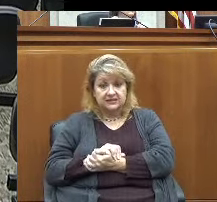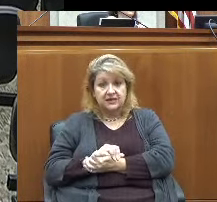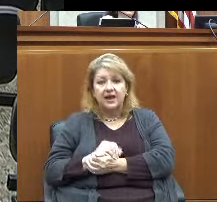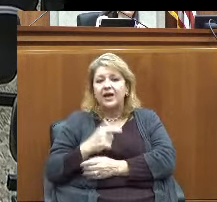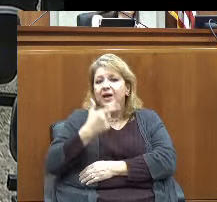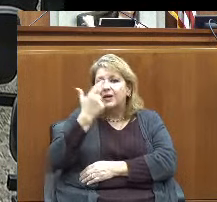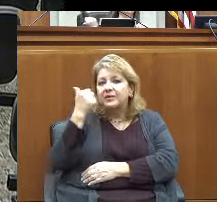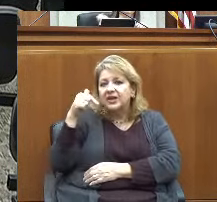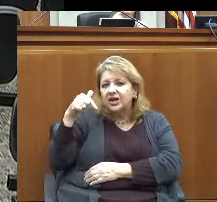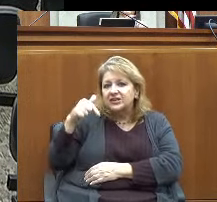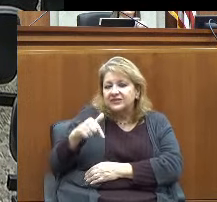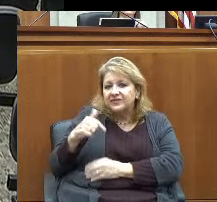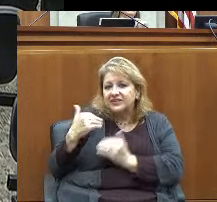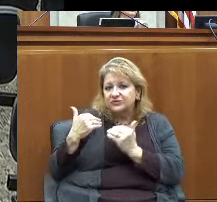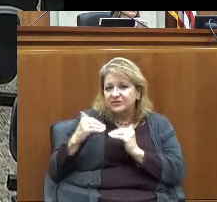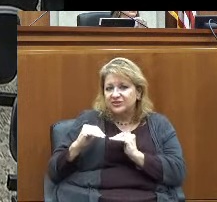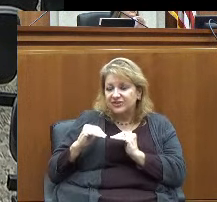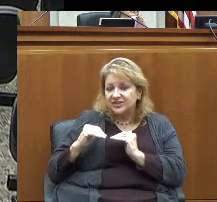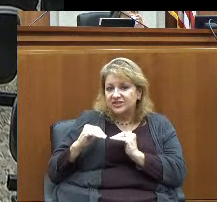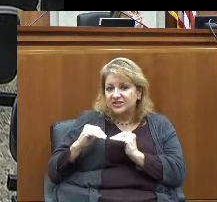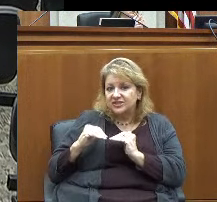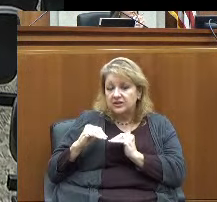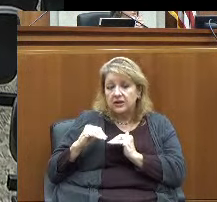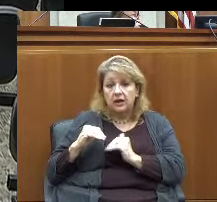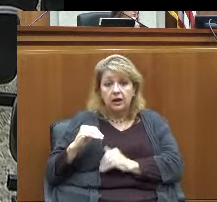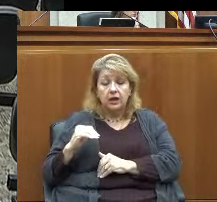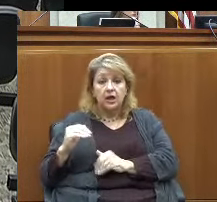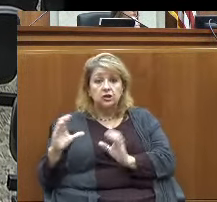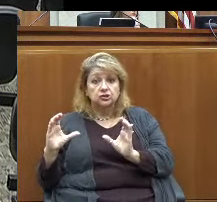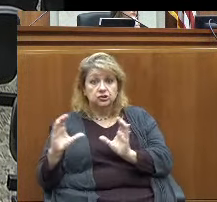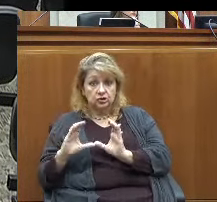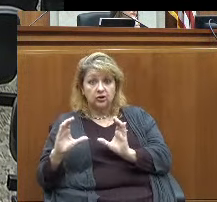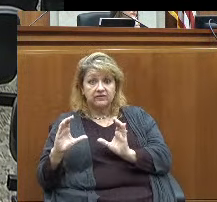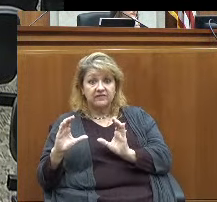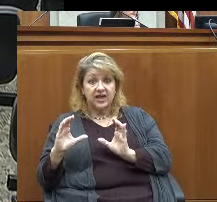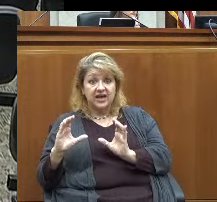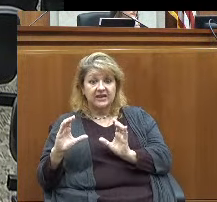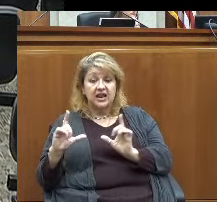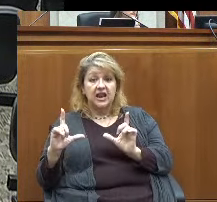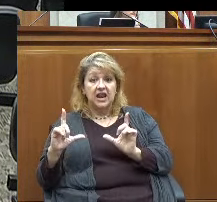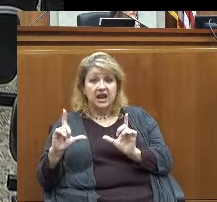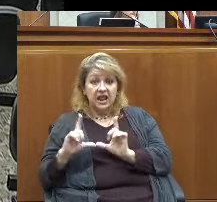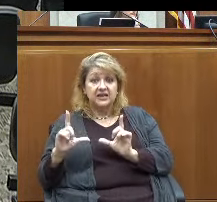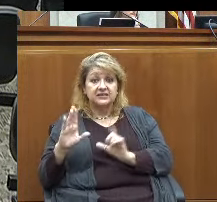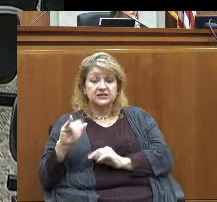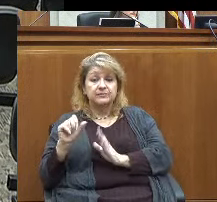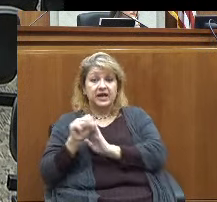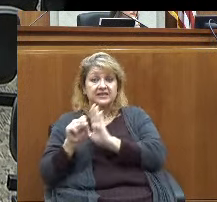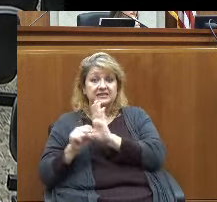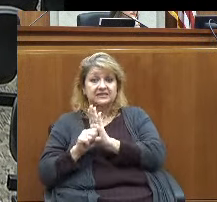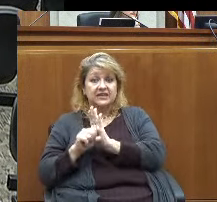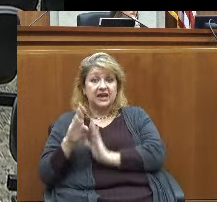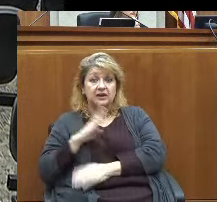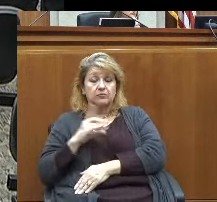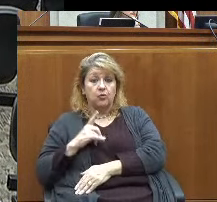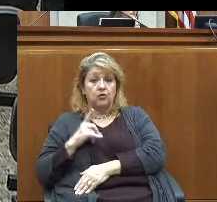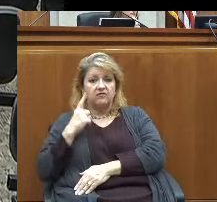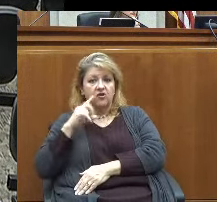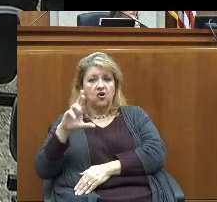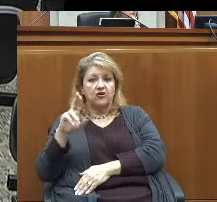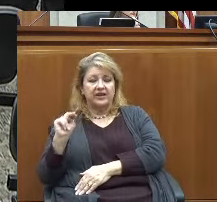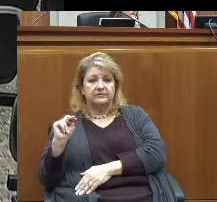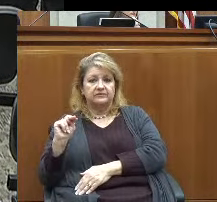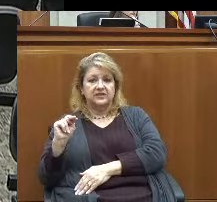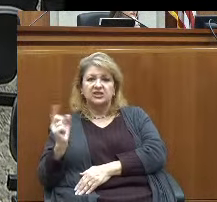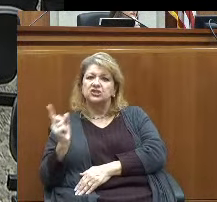But because of this restriction, she is certified, licensed by the state board to be an RN. She